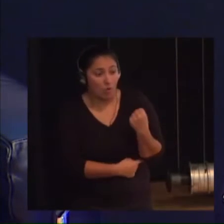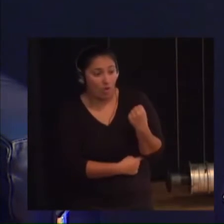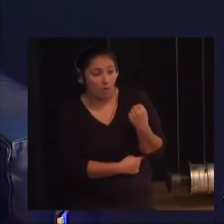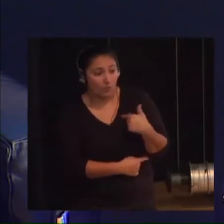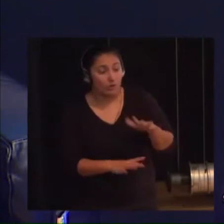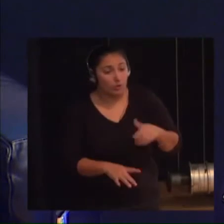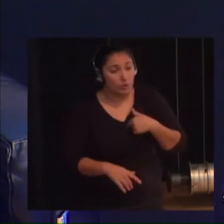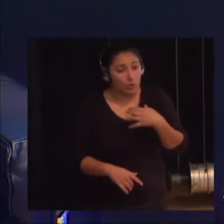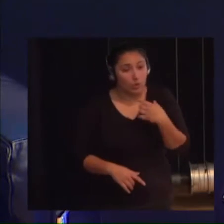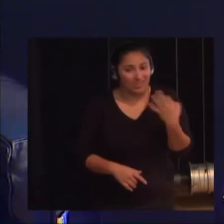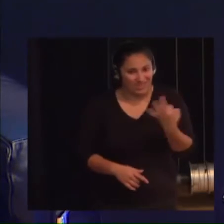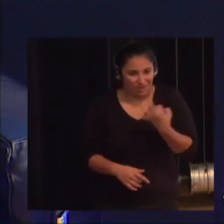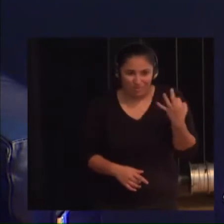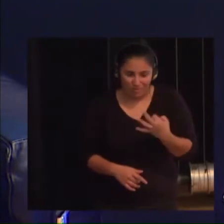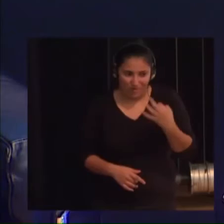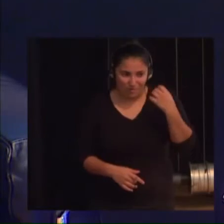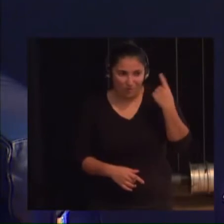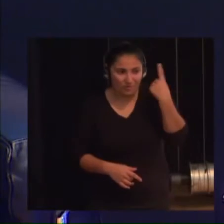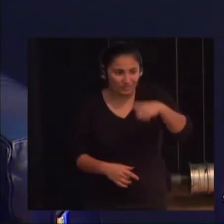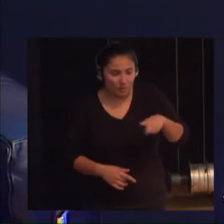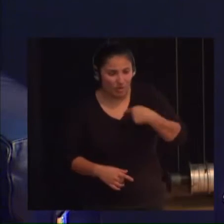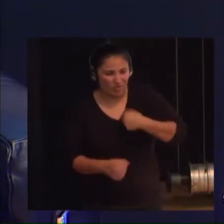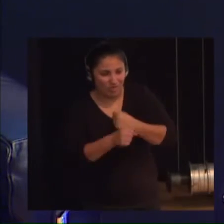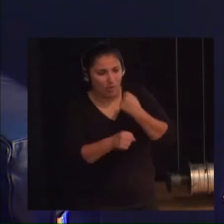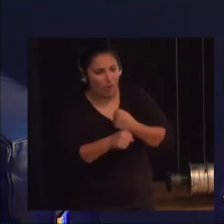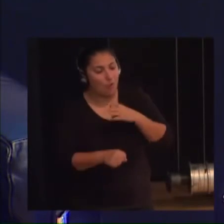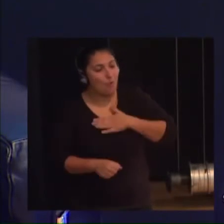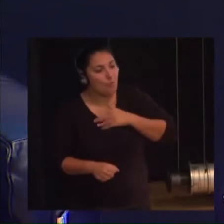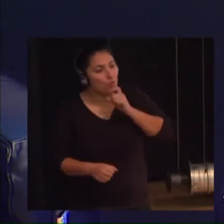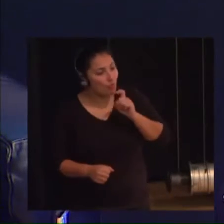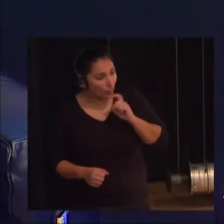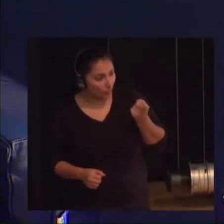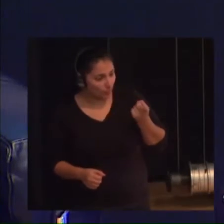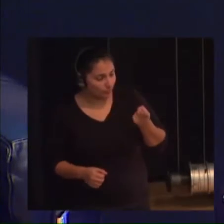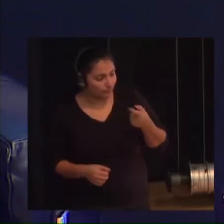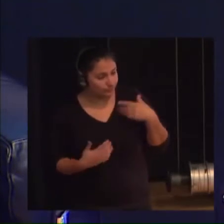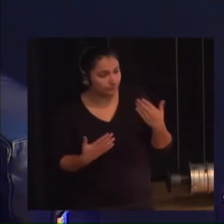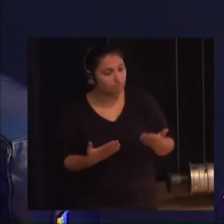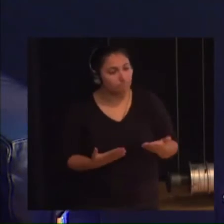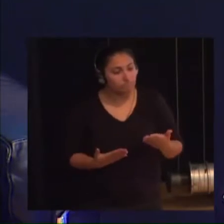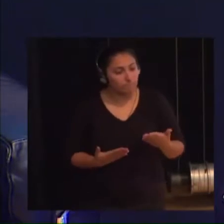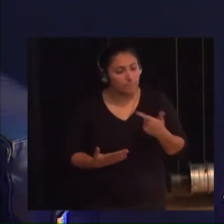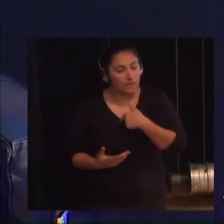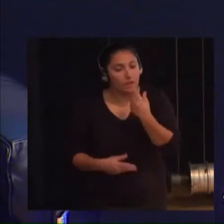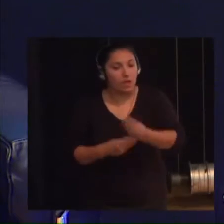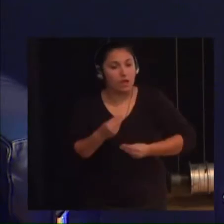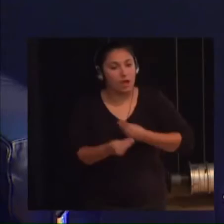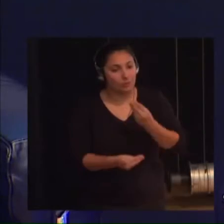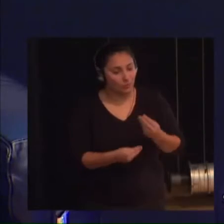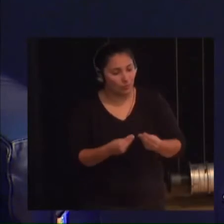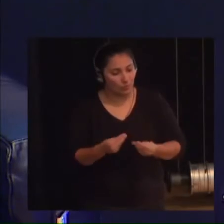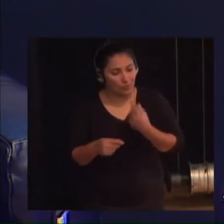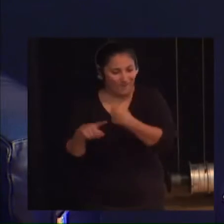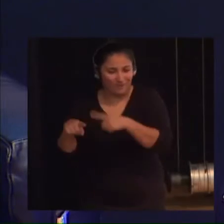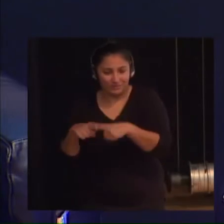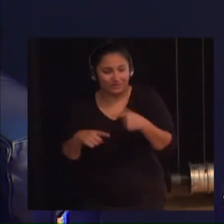of what I write and how I write, and I'll try my best to avoid that influencing what I write or what I think about what I